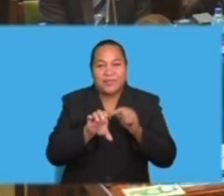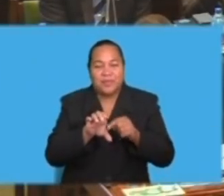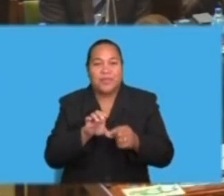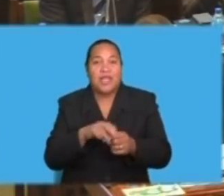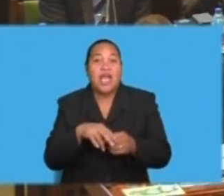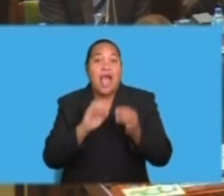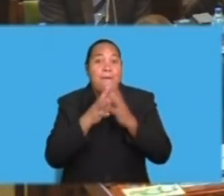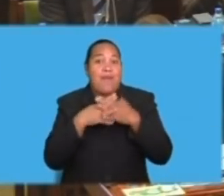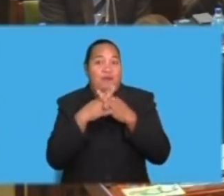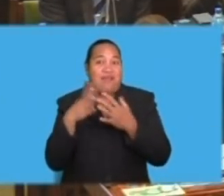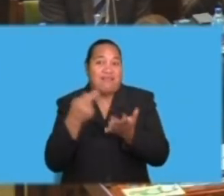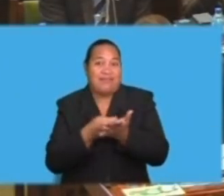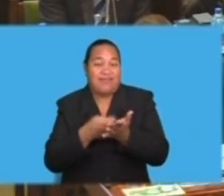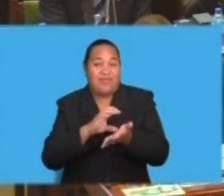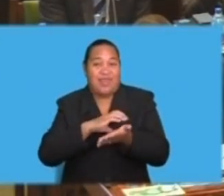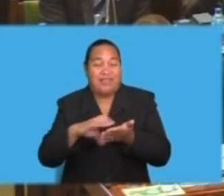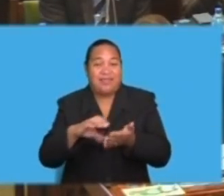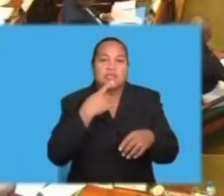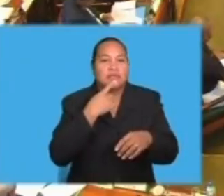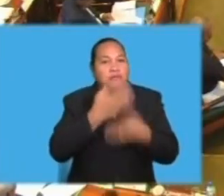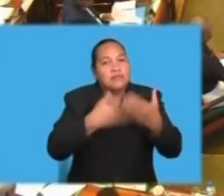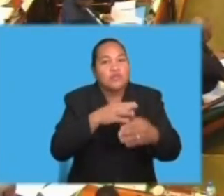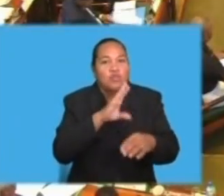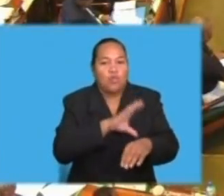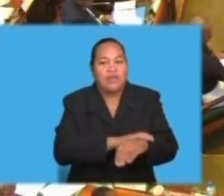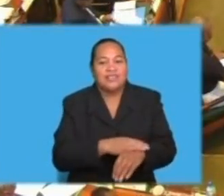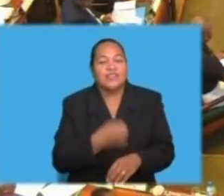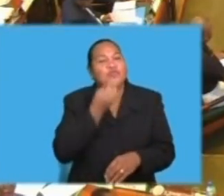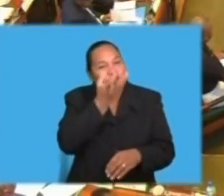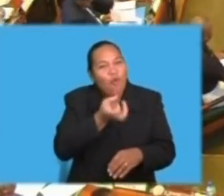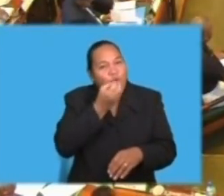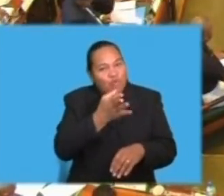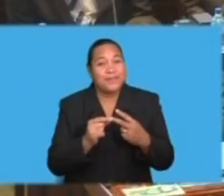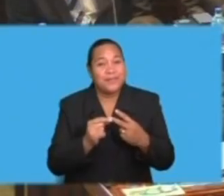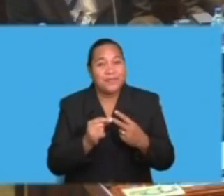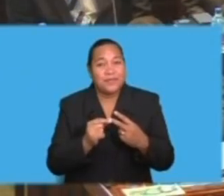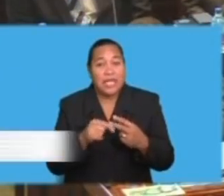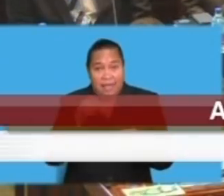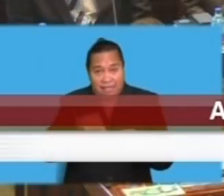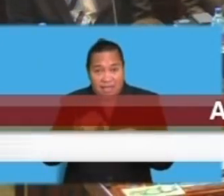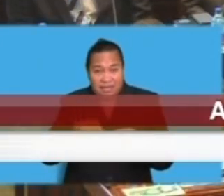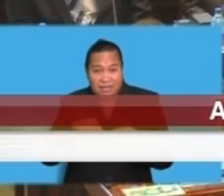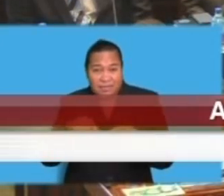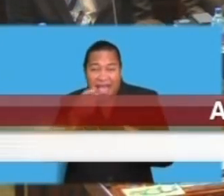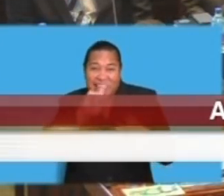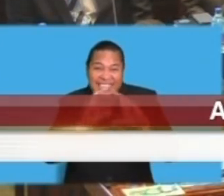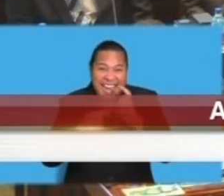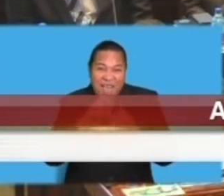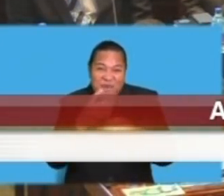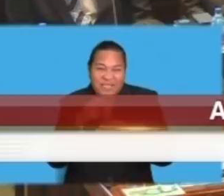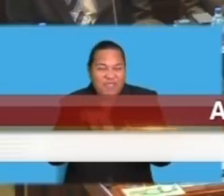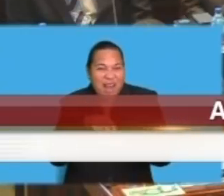and resilience amongst Fijians, the right technology needs to be used. In this climate vulnerability assessment, there's